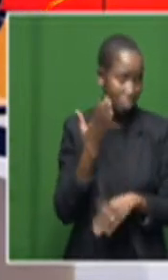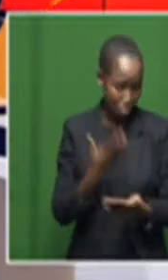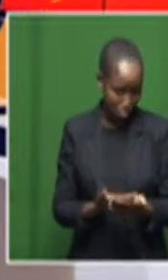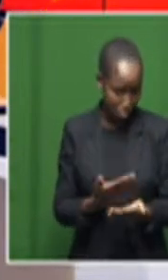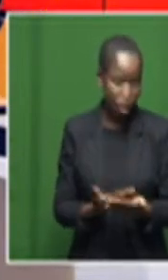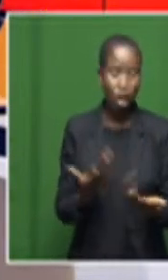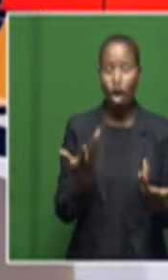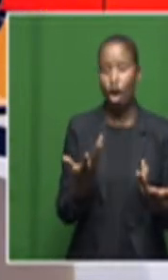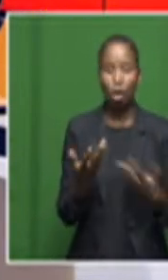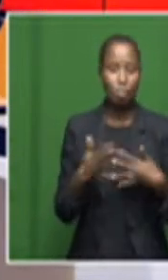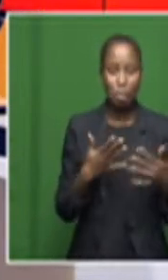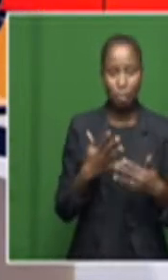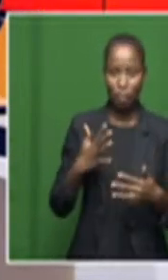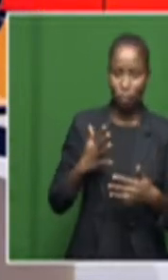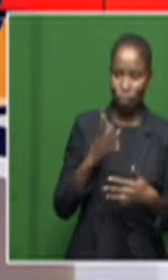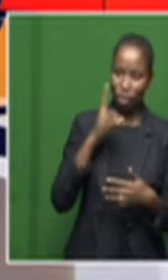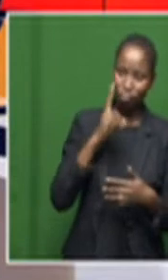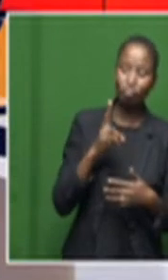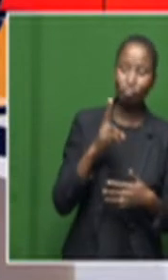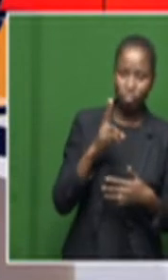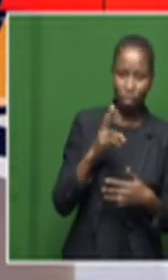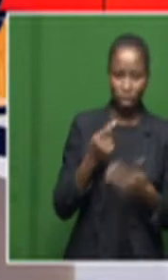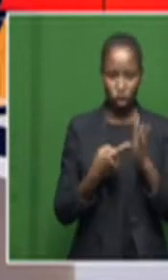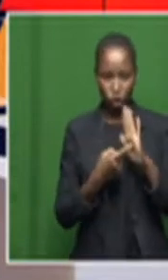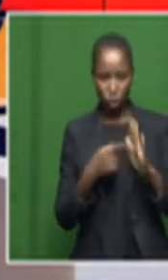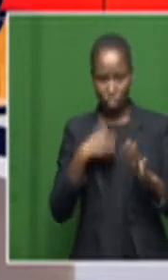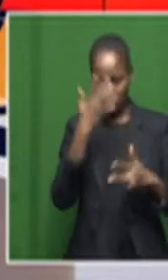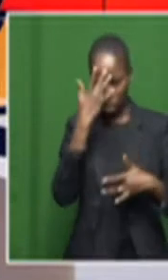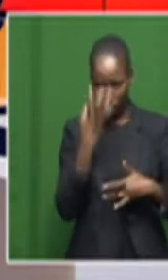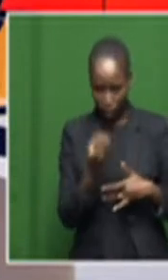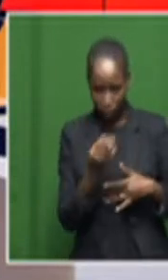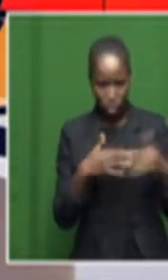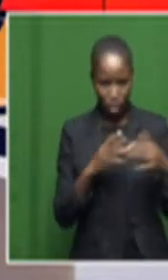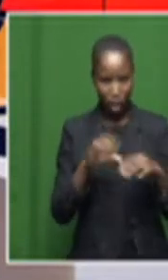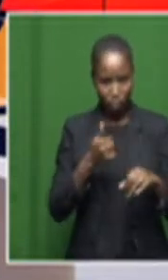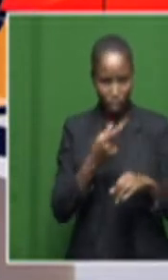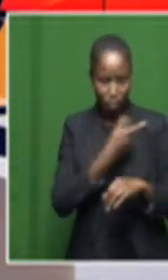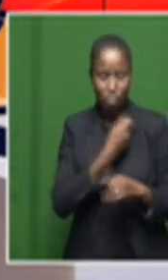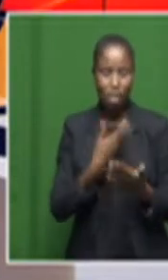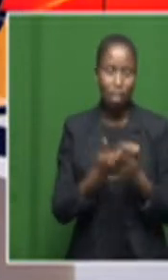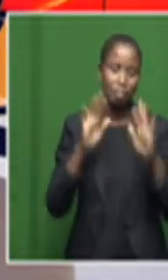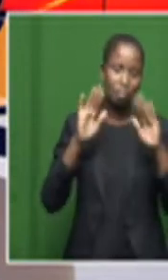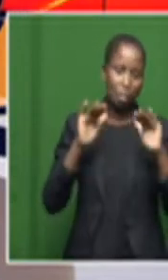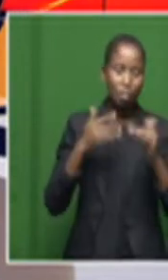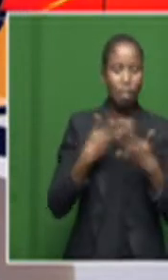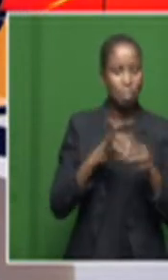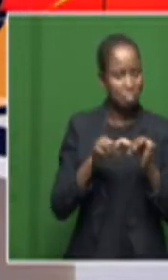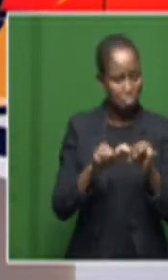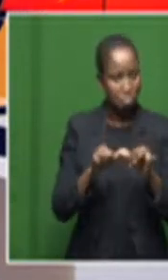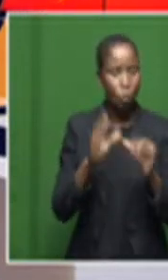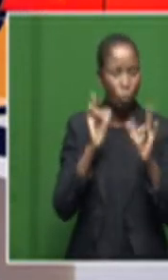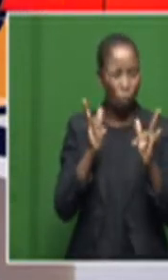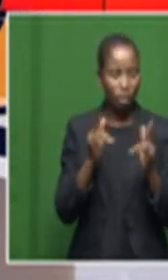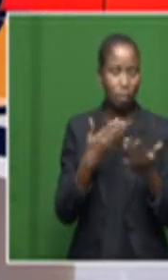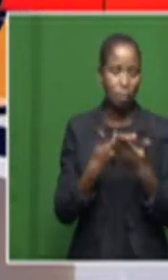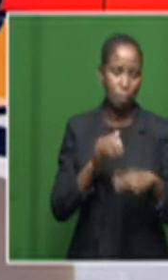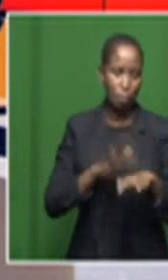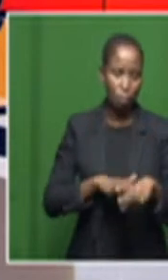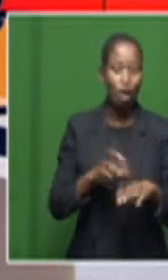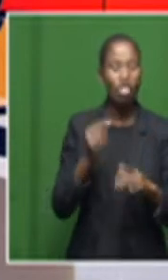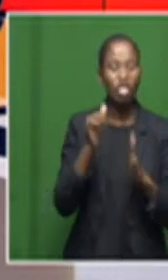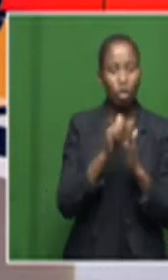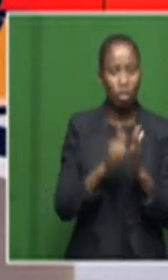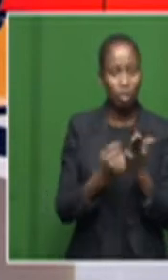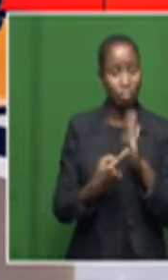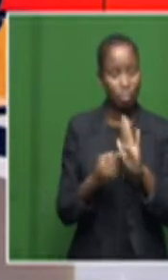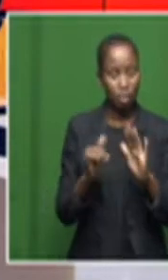or if you're showing any adverse effects after vaccination. Absolutely. All right, goodbye from us. Let's continue to watch that and bring that to you live. The agenda